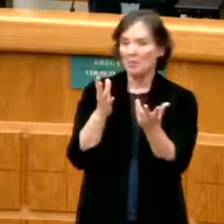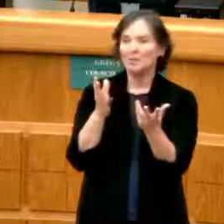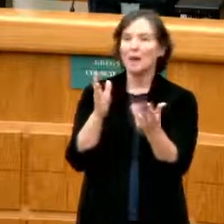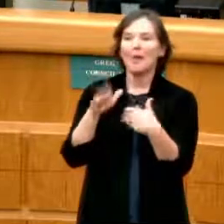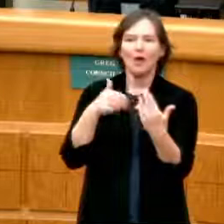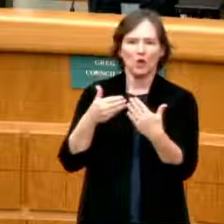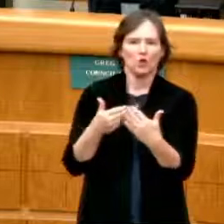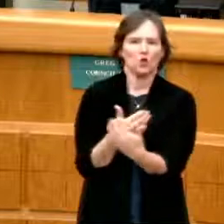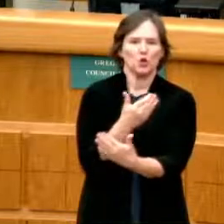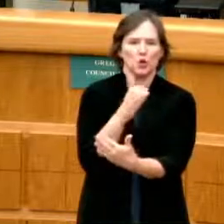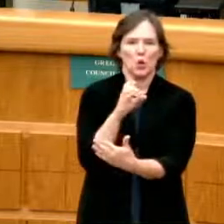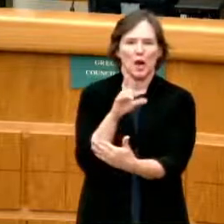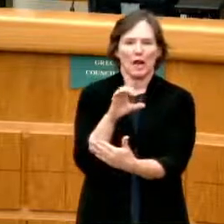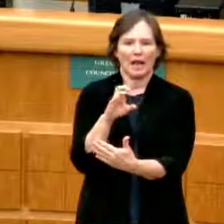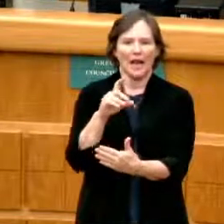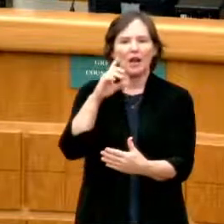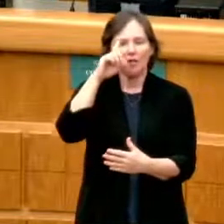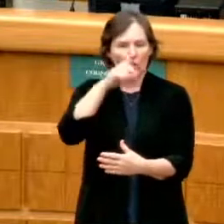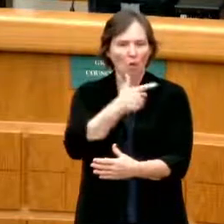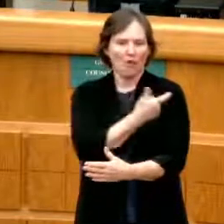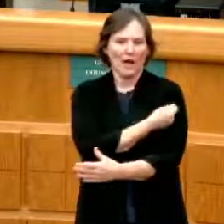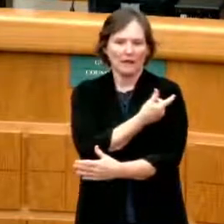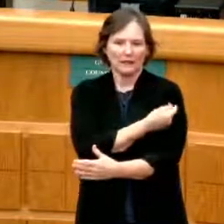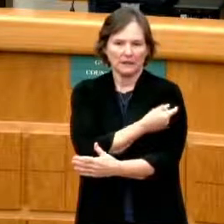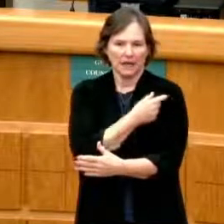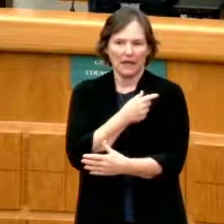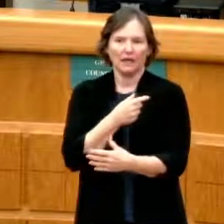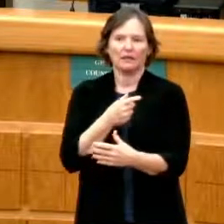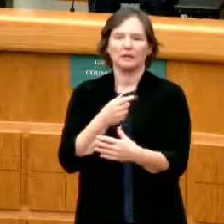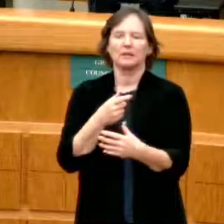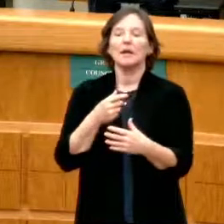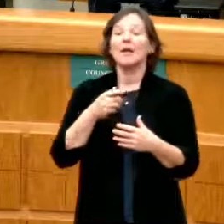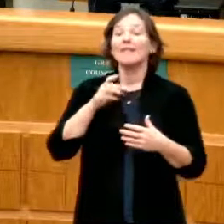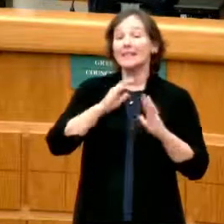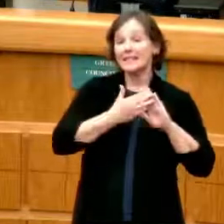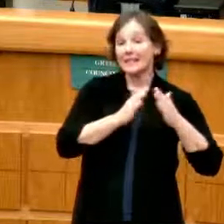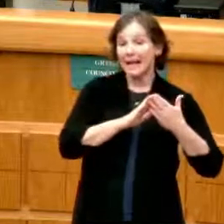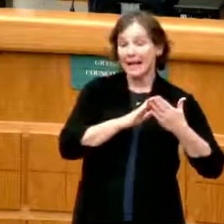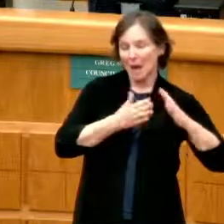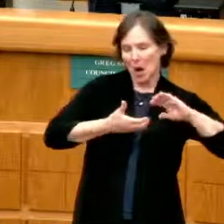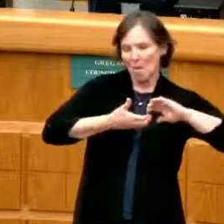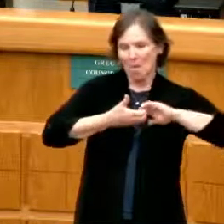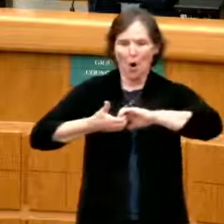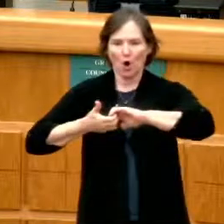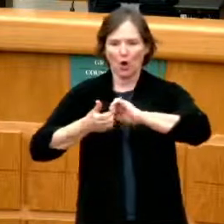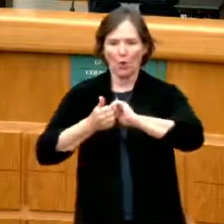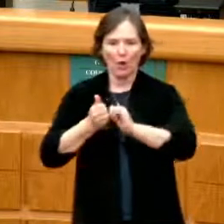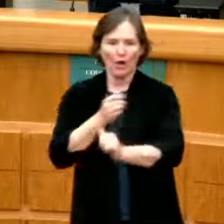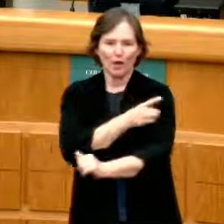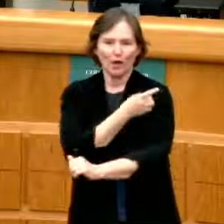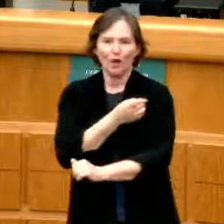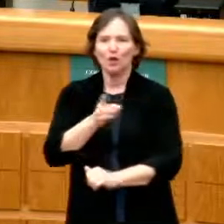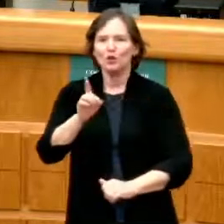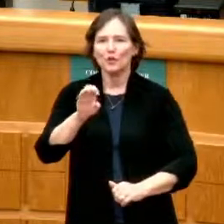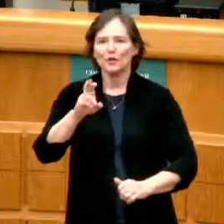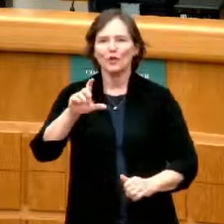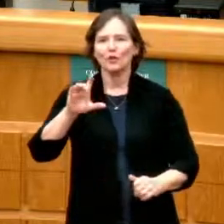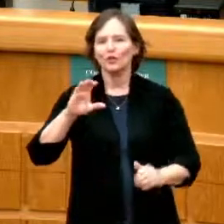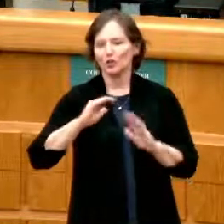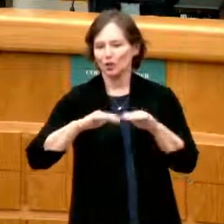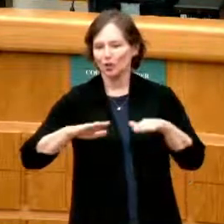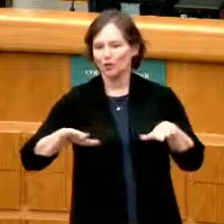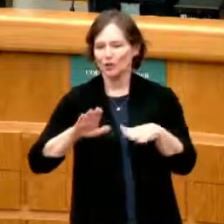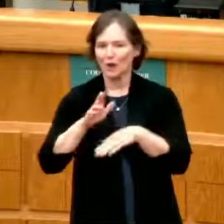of Corpus Christi is providing city infrastructure with Driscoll Children's Hospital's expertise for the delivery of the vaccine. And this is